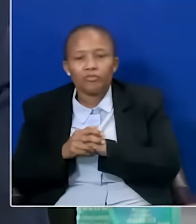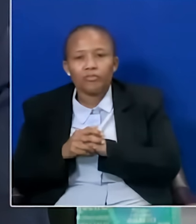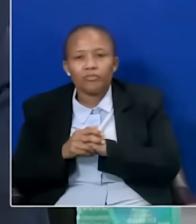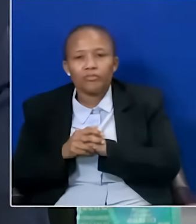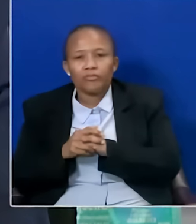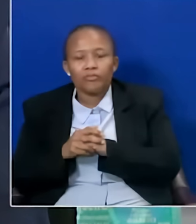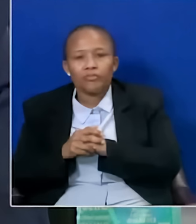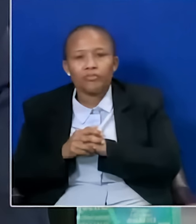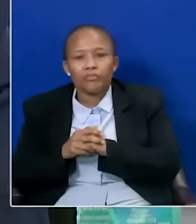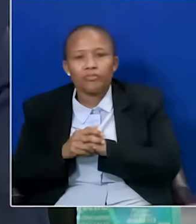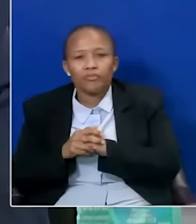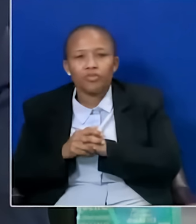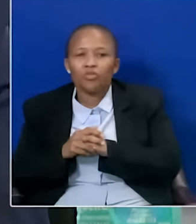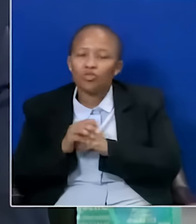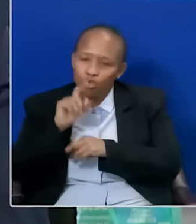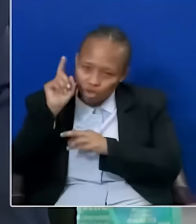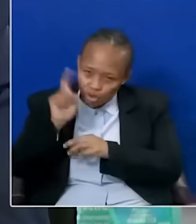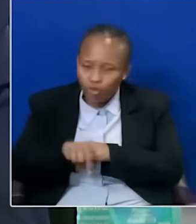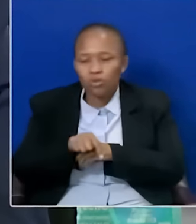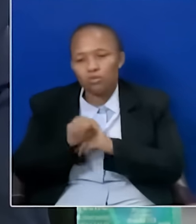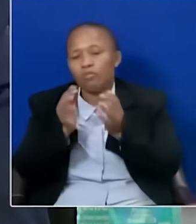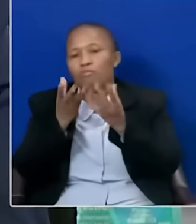in December if it followed the normal